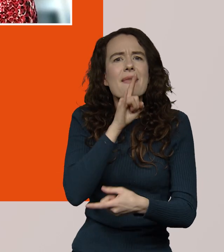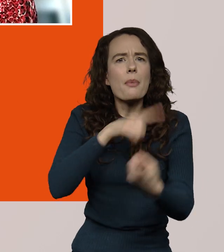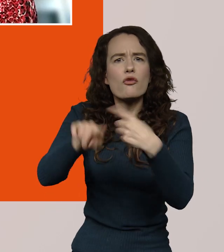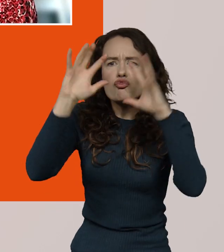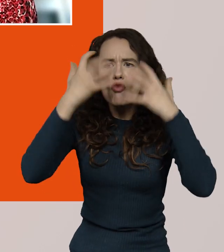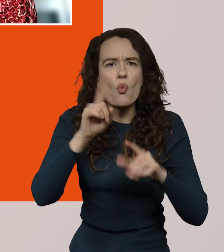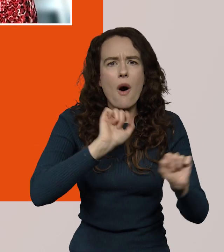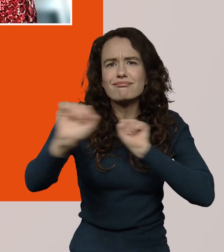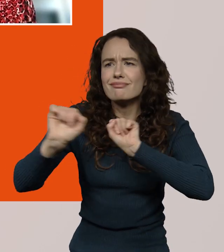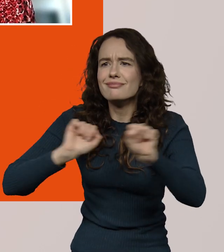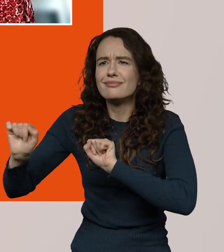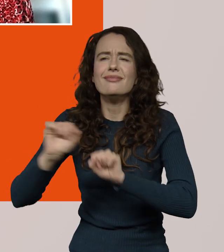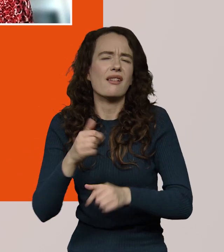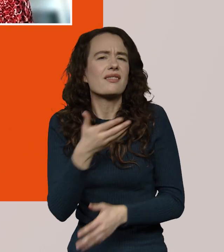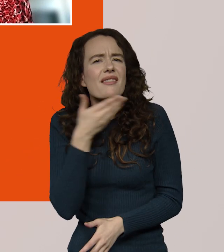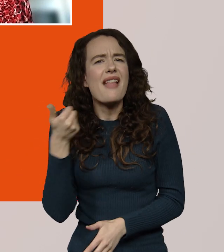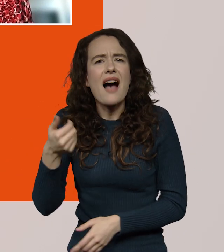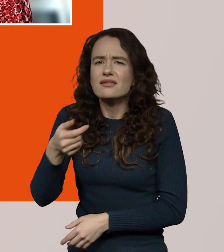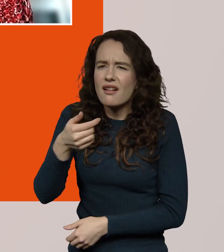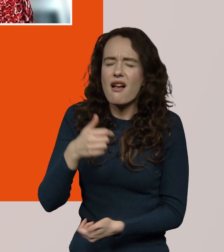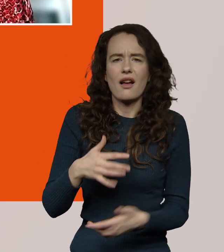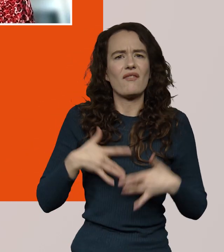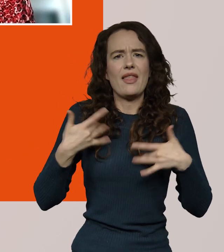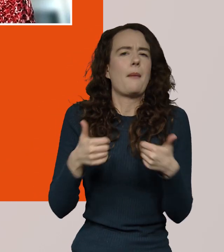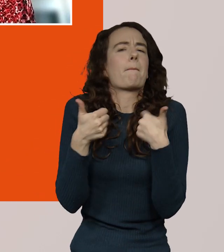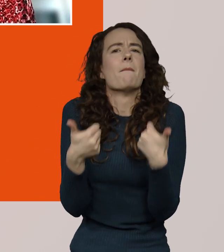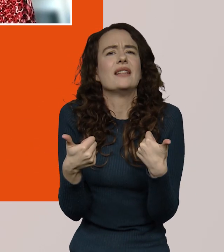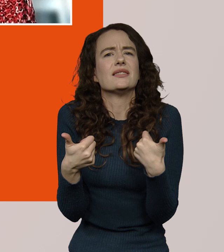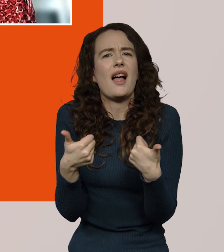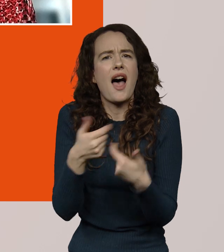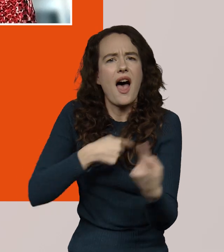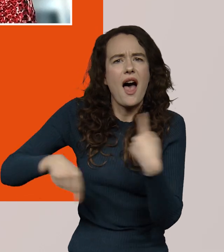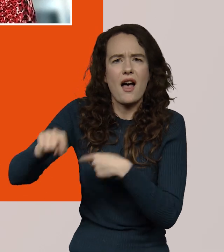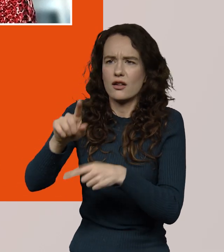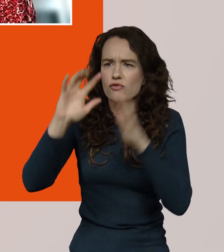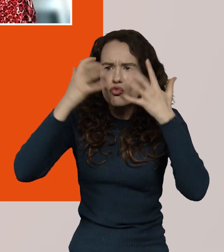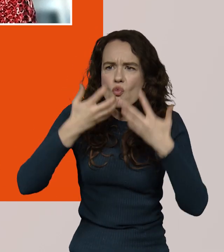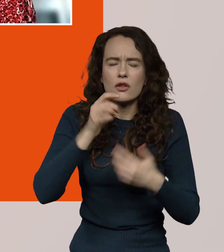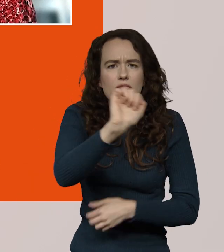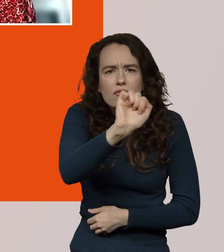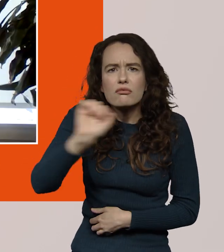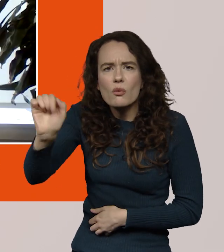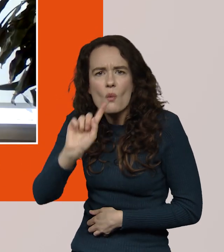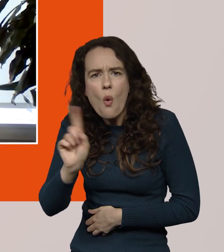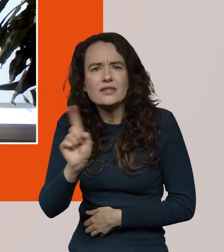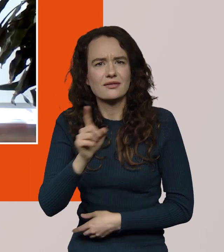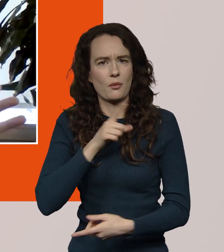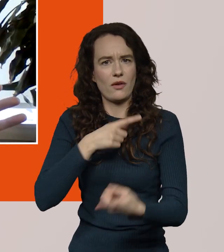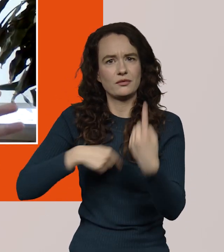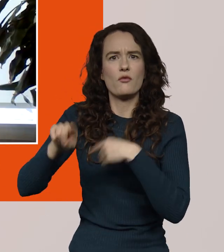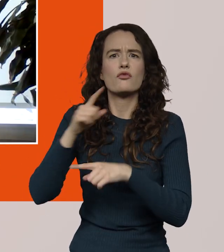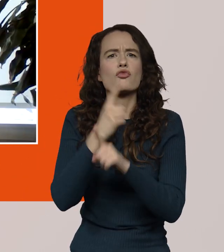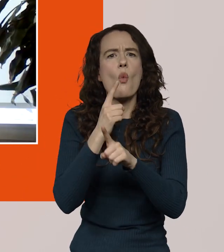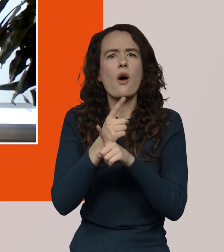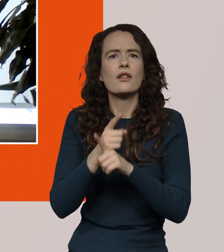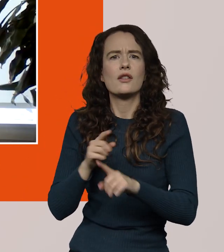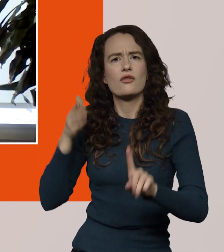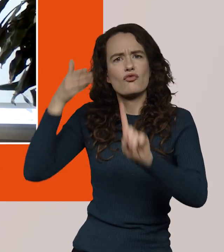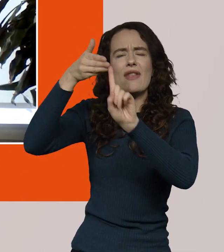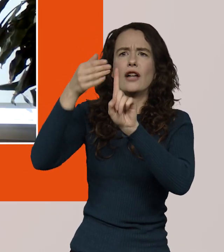I'm very controlling, and if something's out of my control I start to panic or worry or get very anxious.